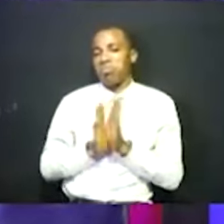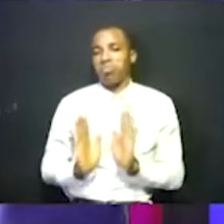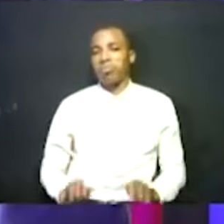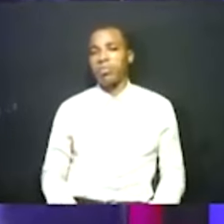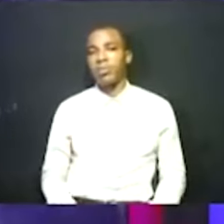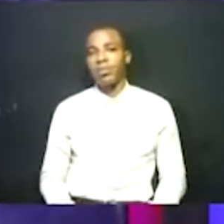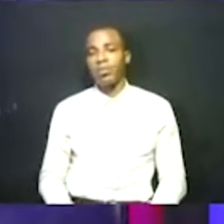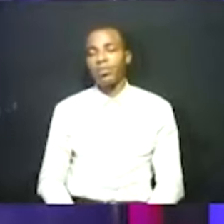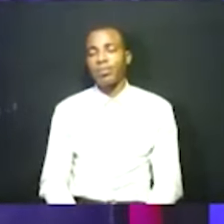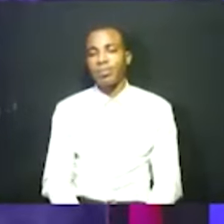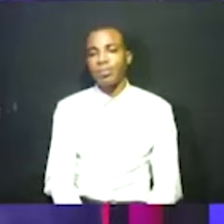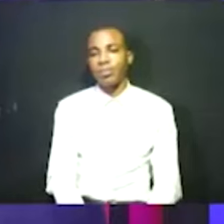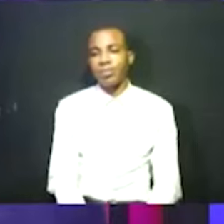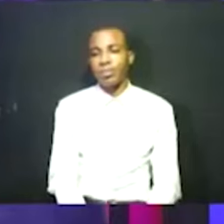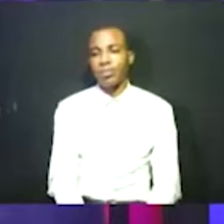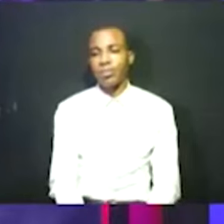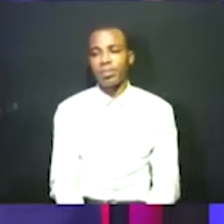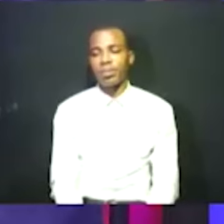Why